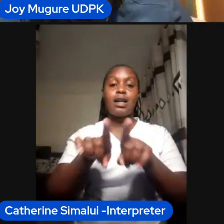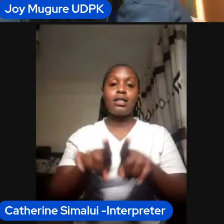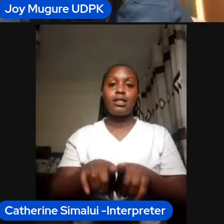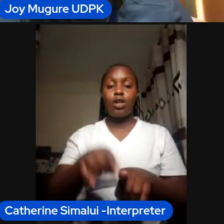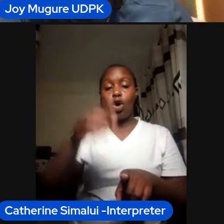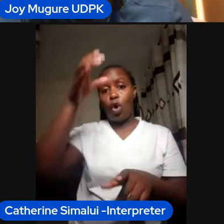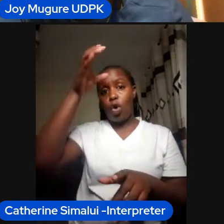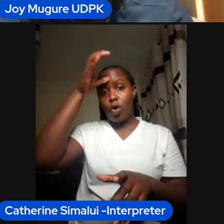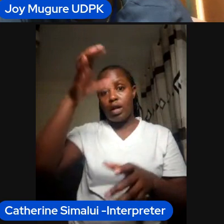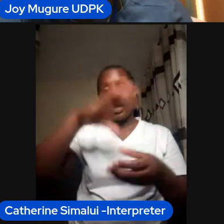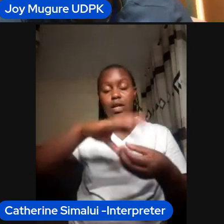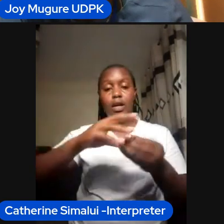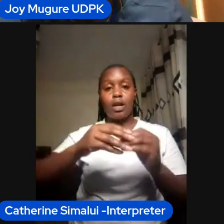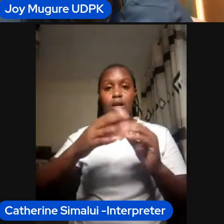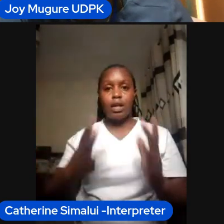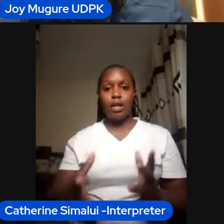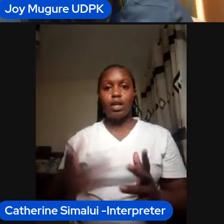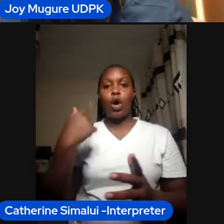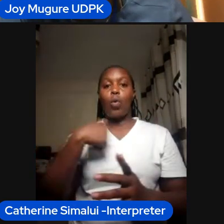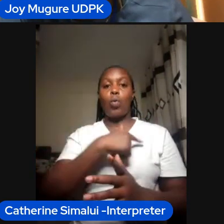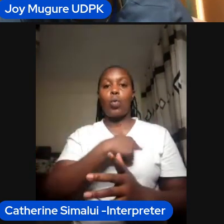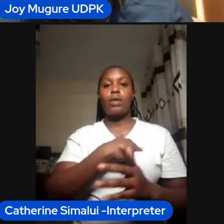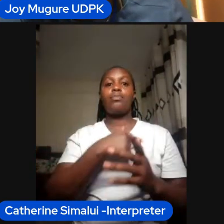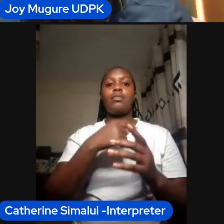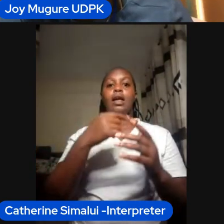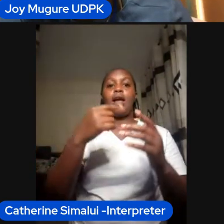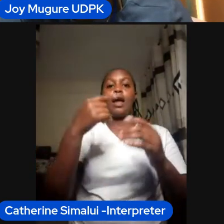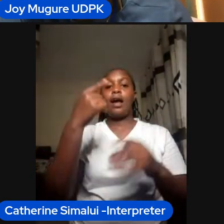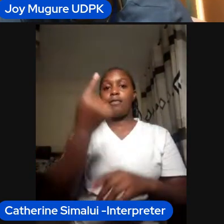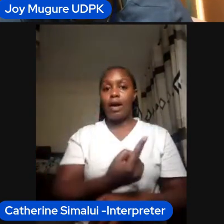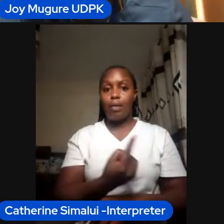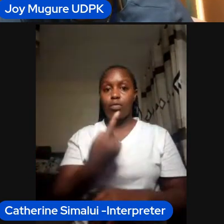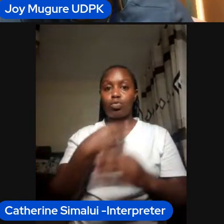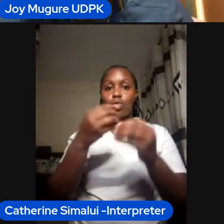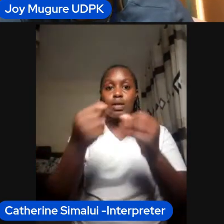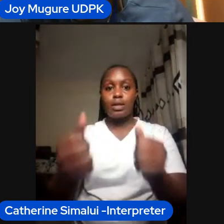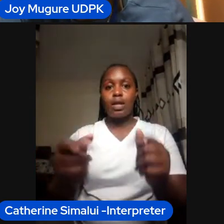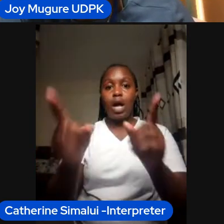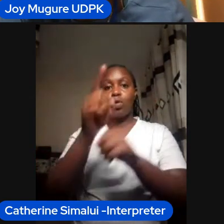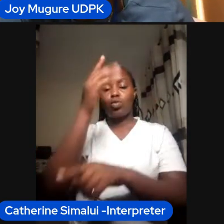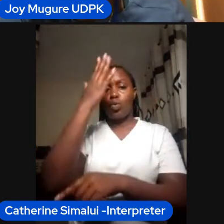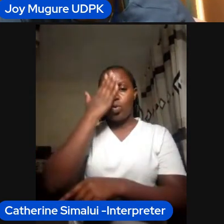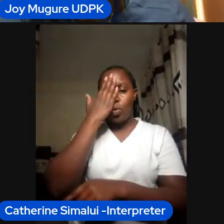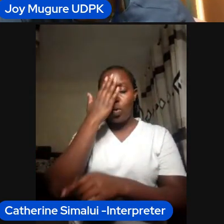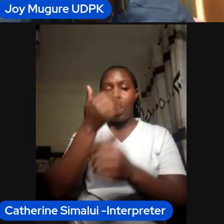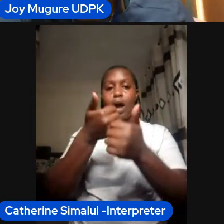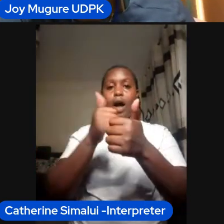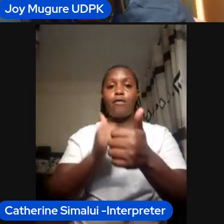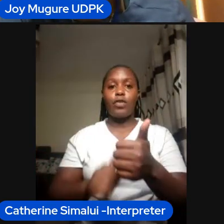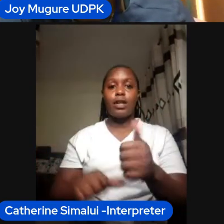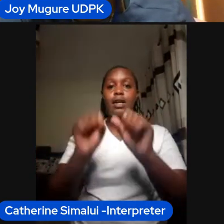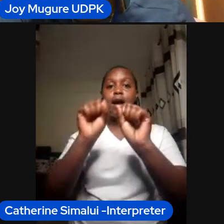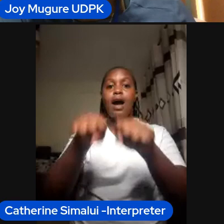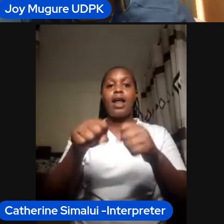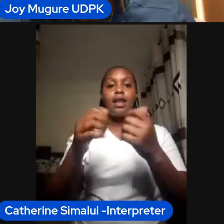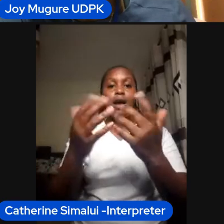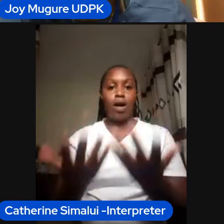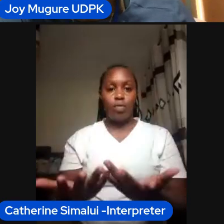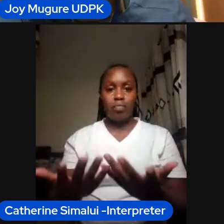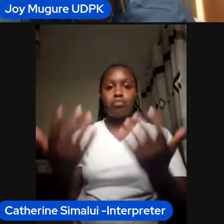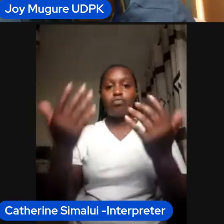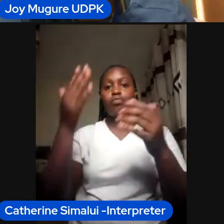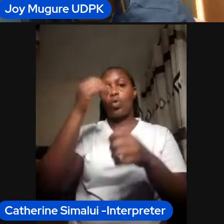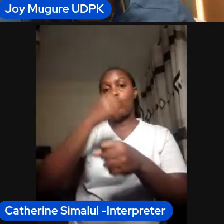creators come out to address. And how we can avoid it is by doing a